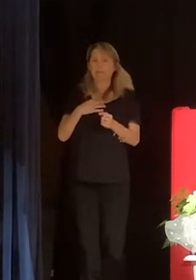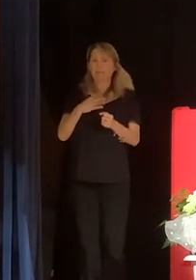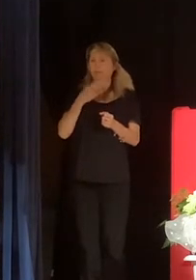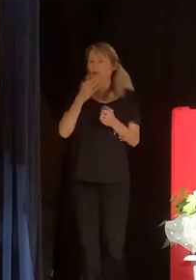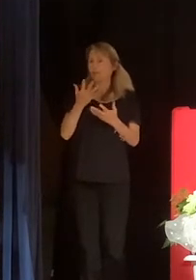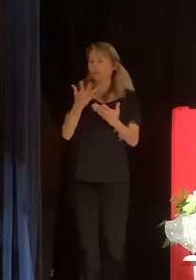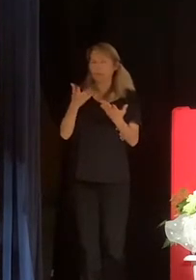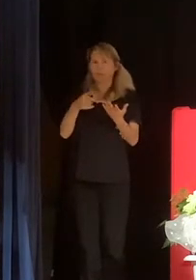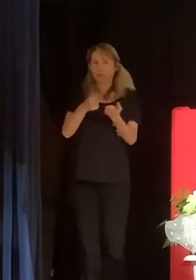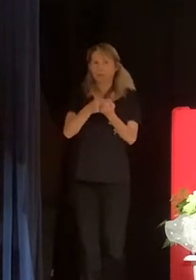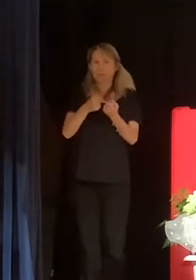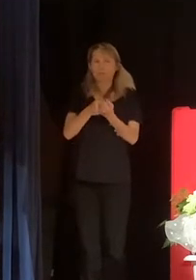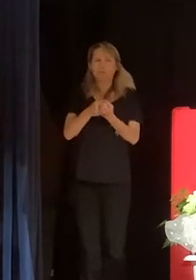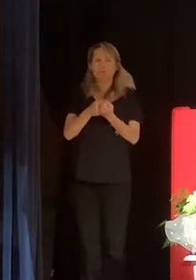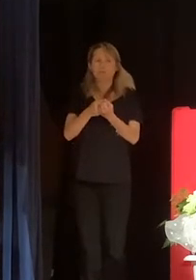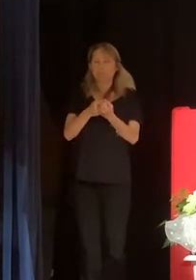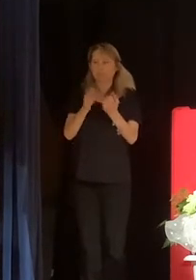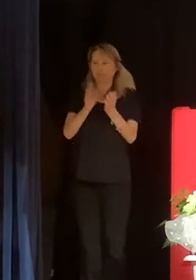not be here today.